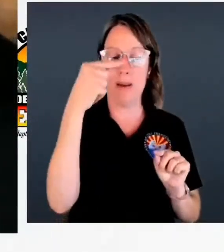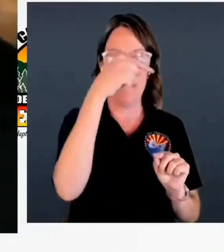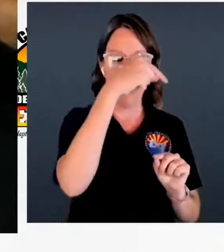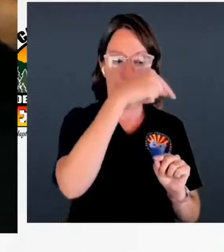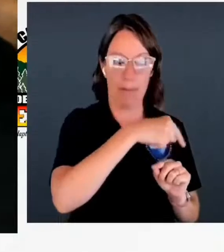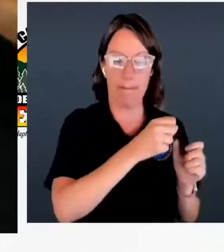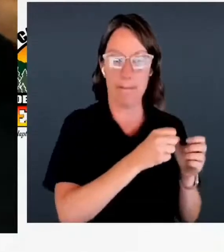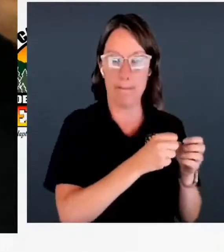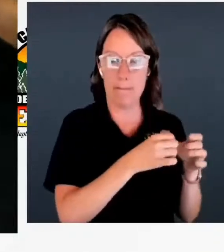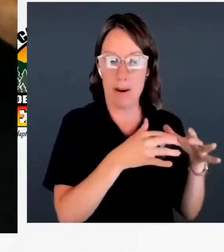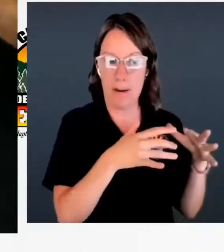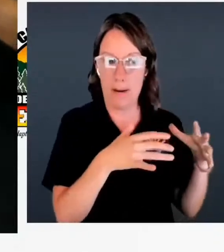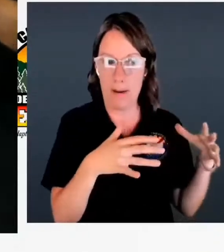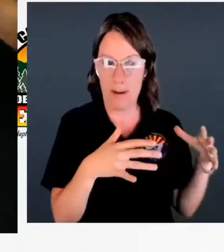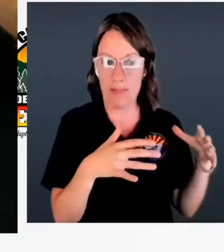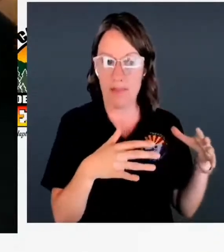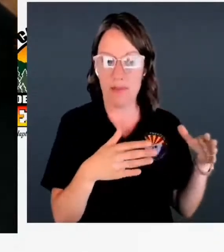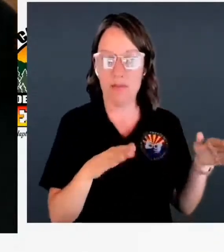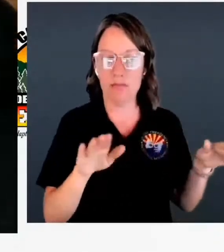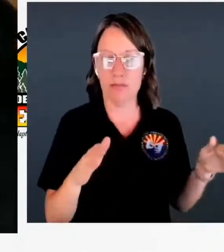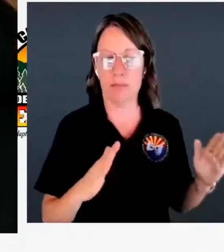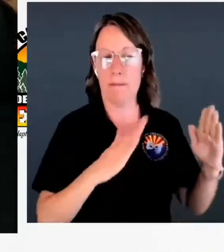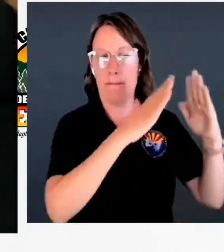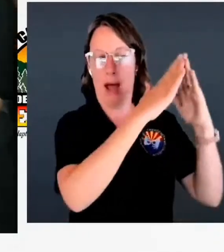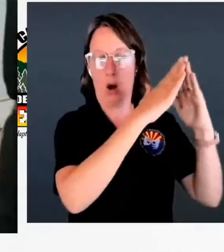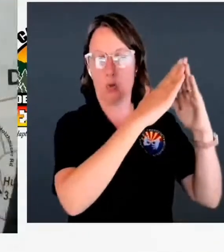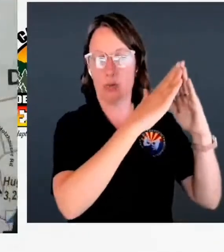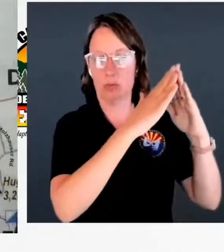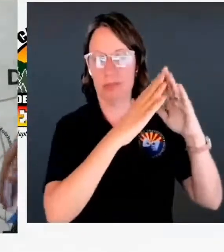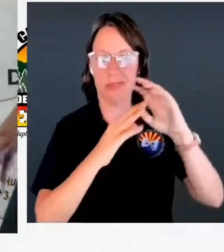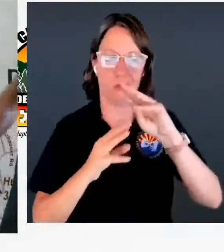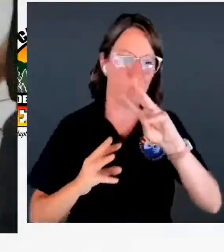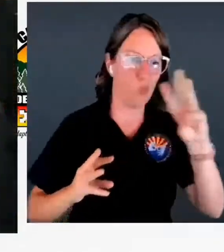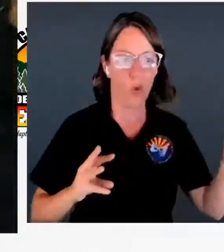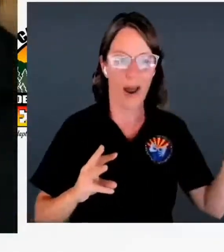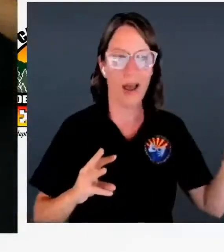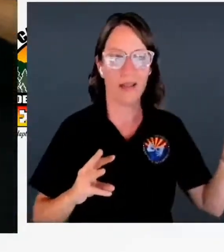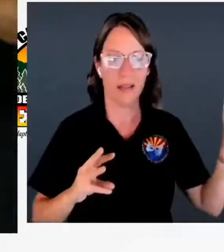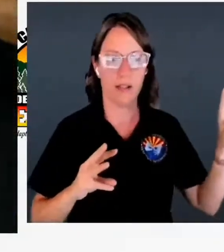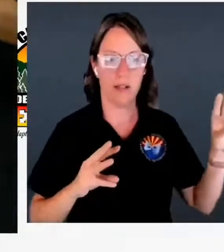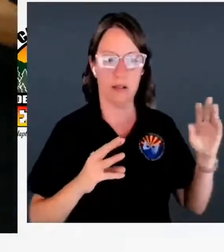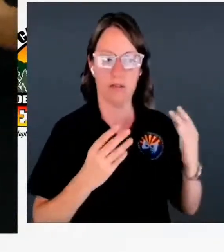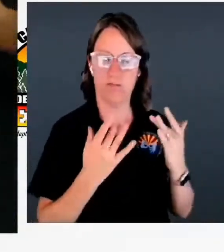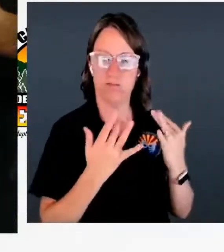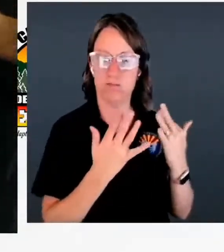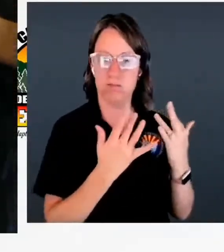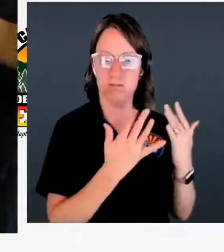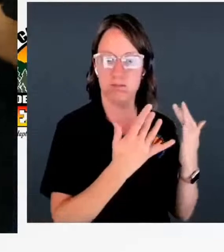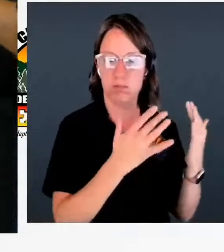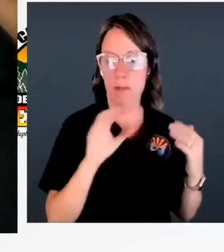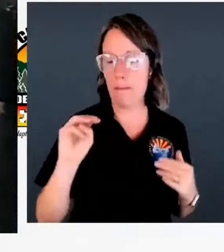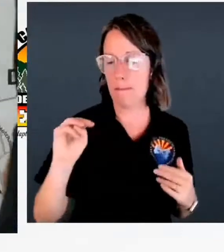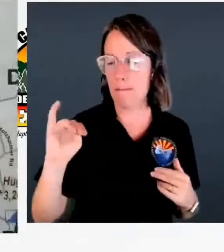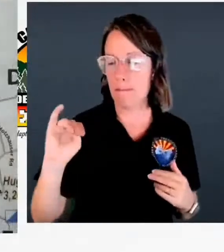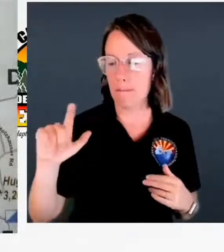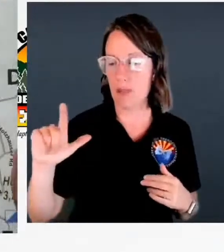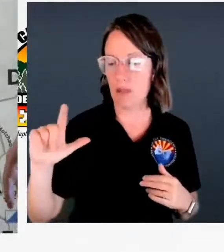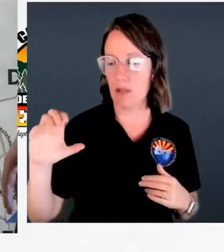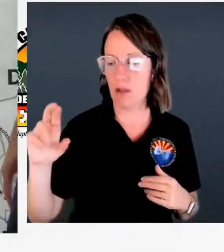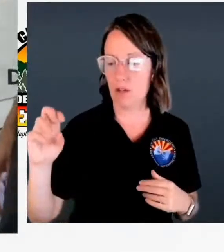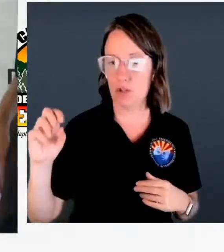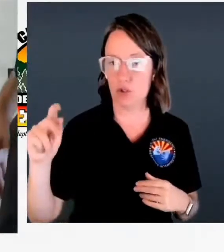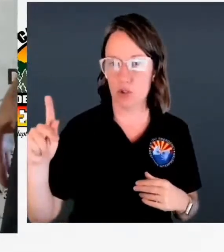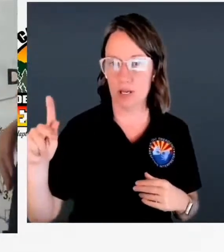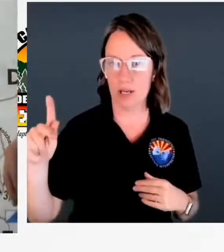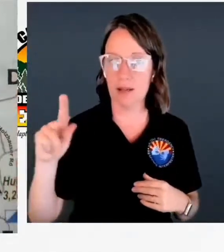and is challenging this ridge system here that goes out toward the Mill Creek Lakes out that way.